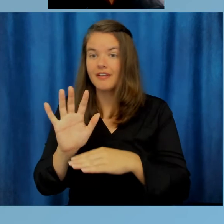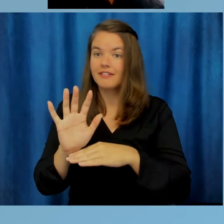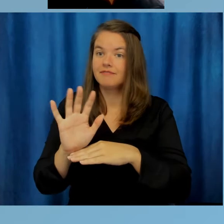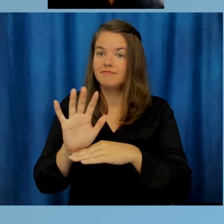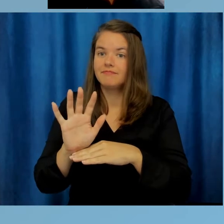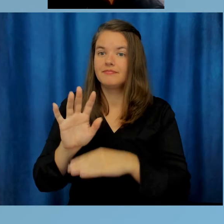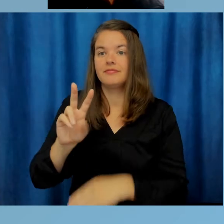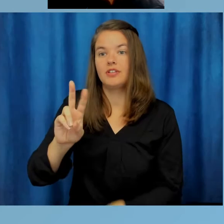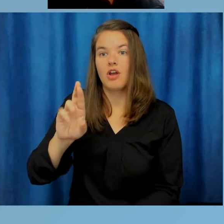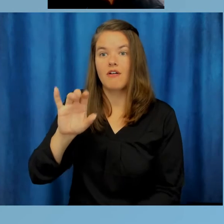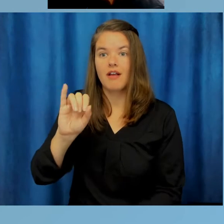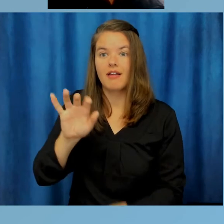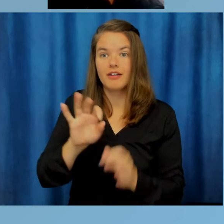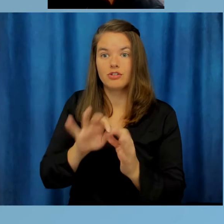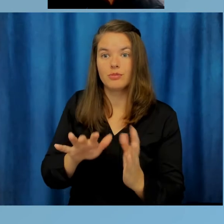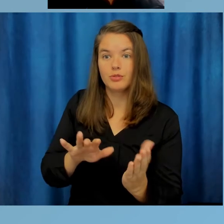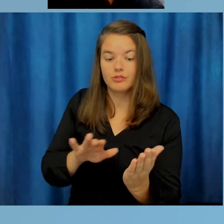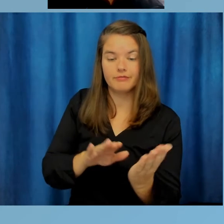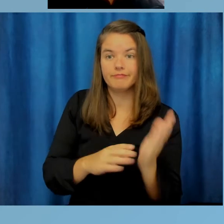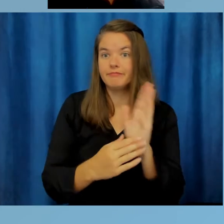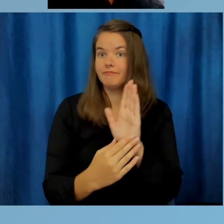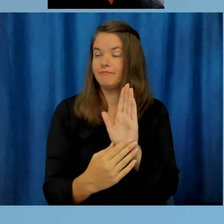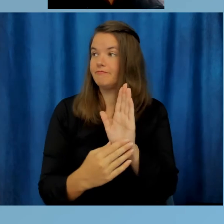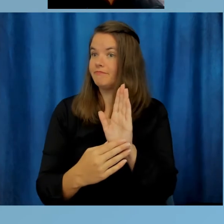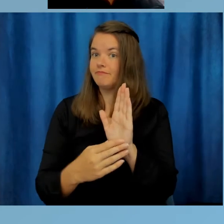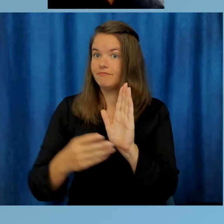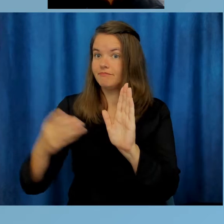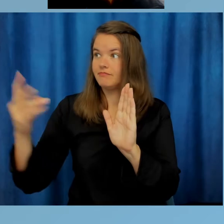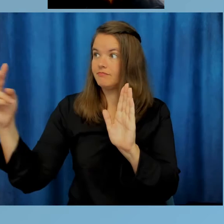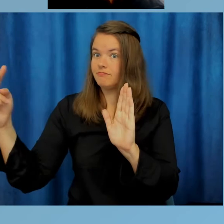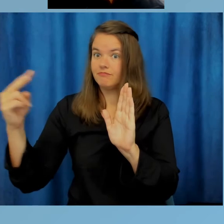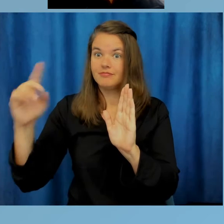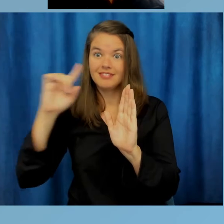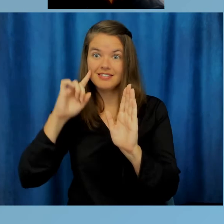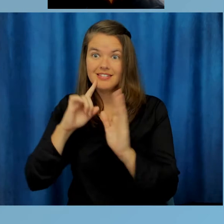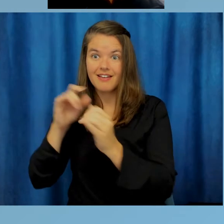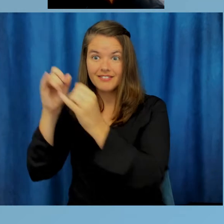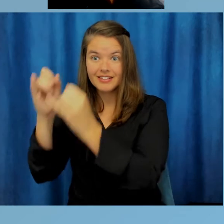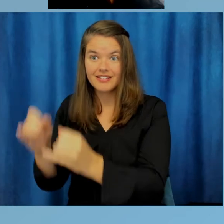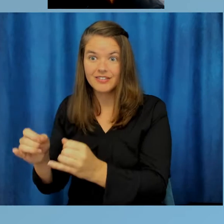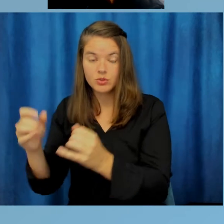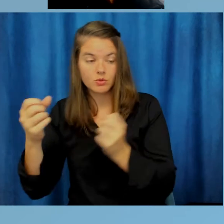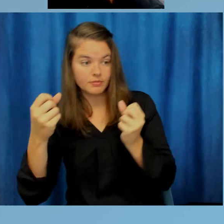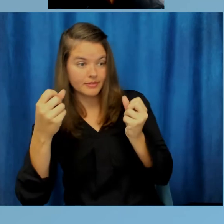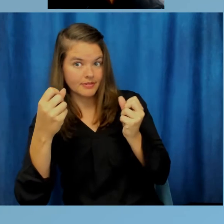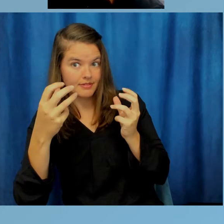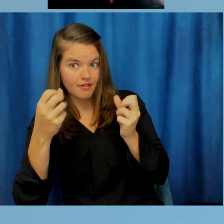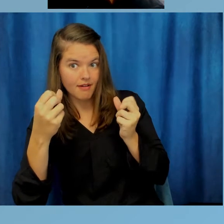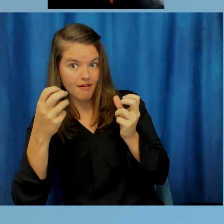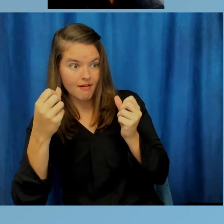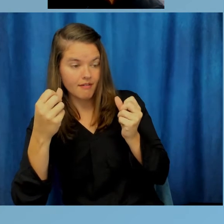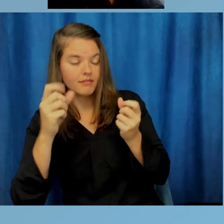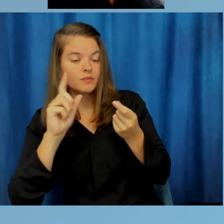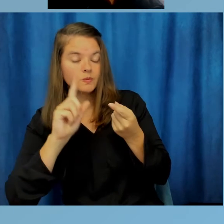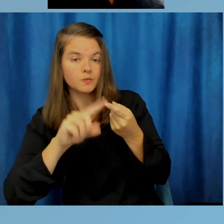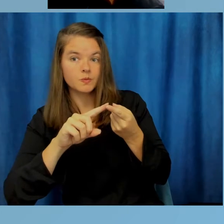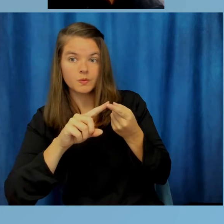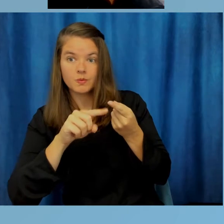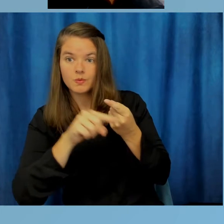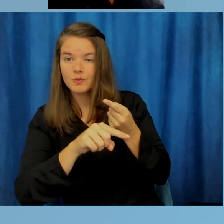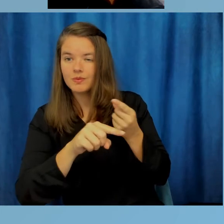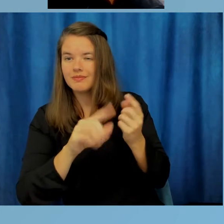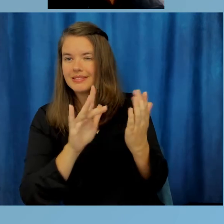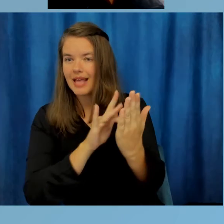remote interpreter that you would face towards the deaf individual. And the deaf individual would sign